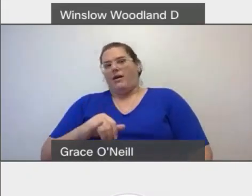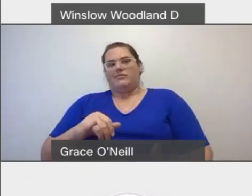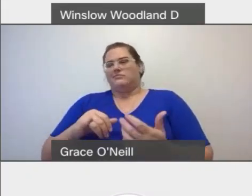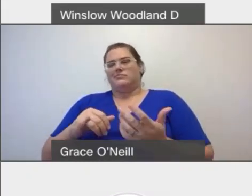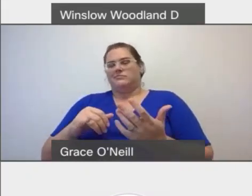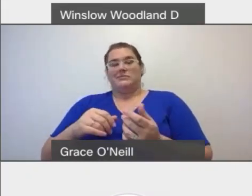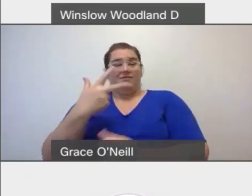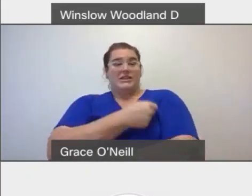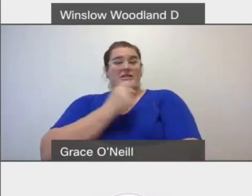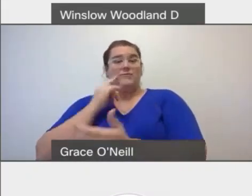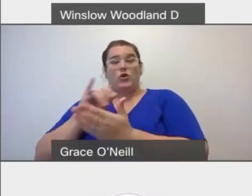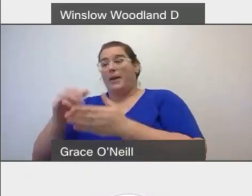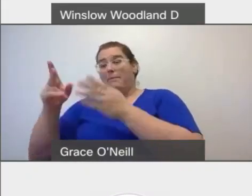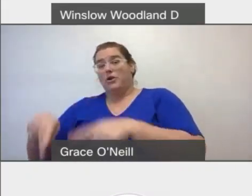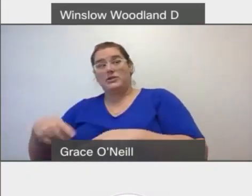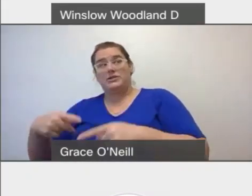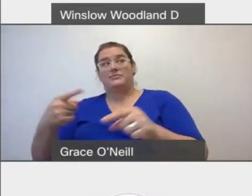person.